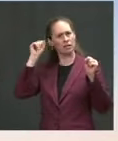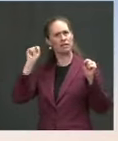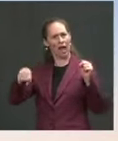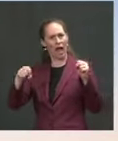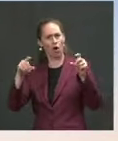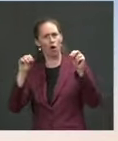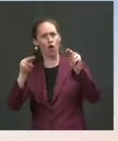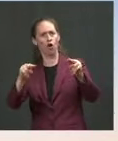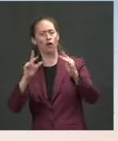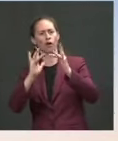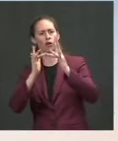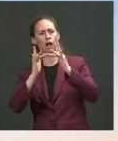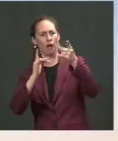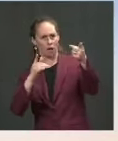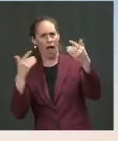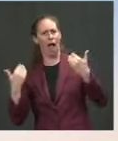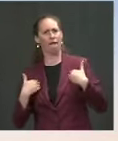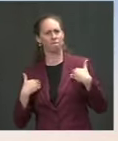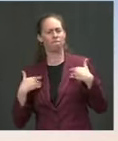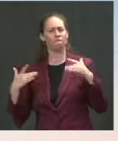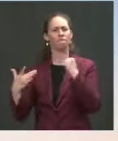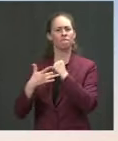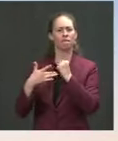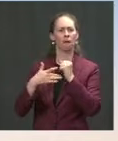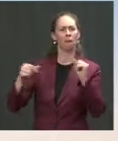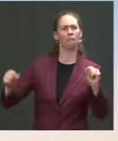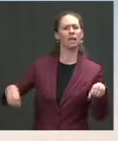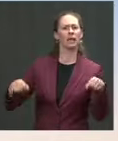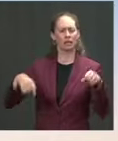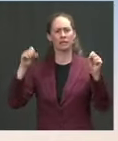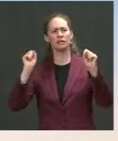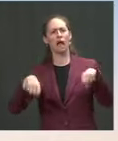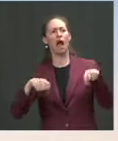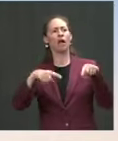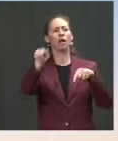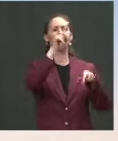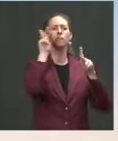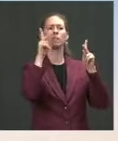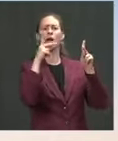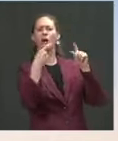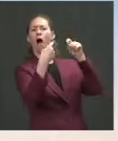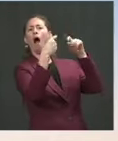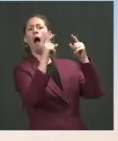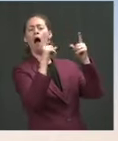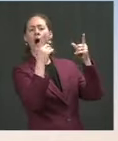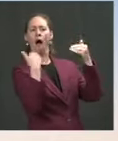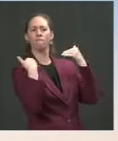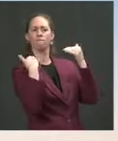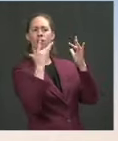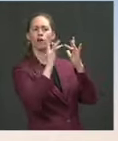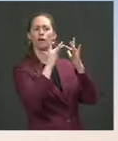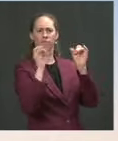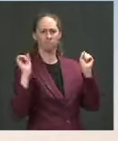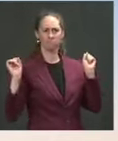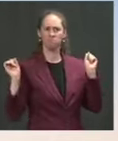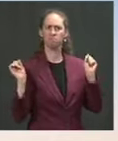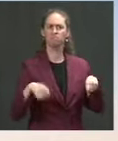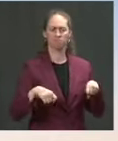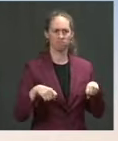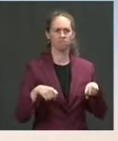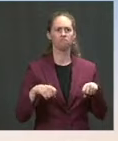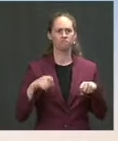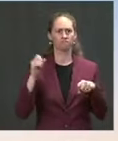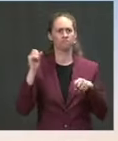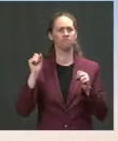to allow high-tech balloons to float over Cuba to act as towers. What's being done, or can